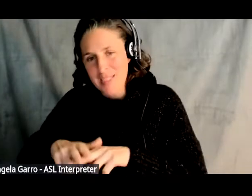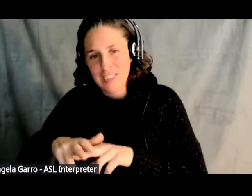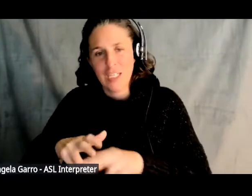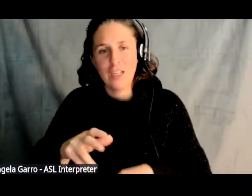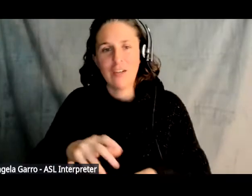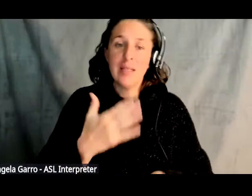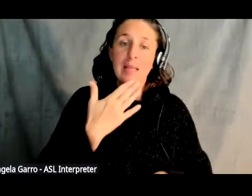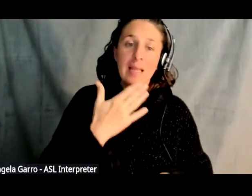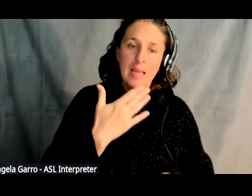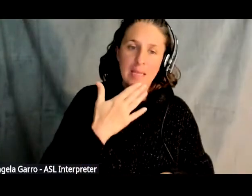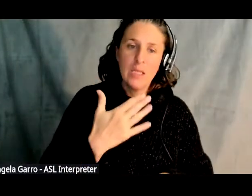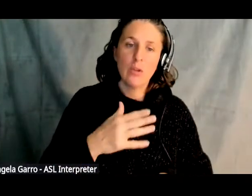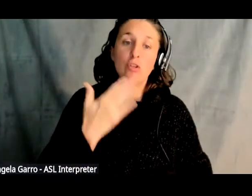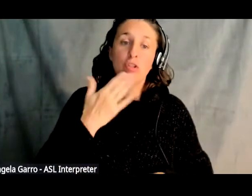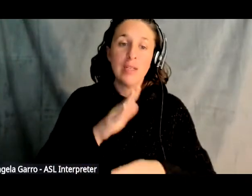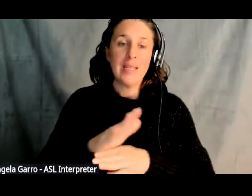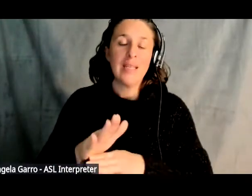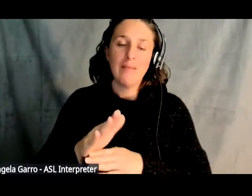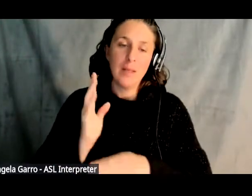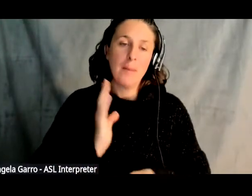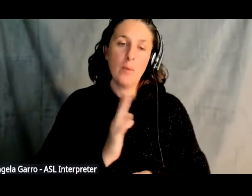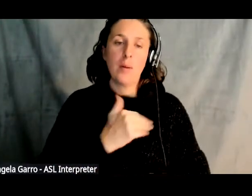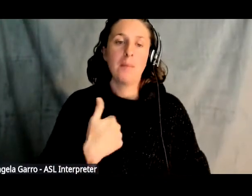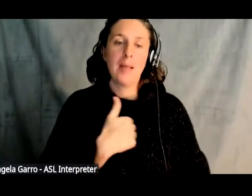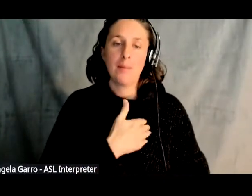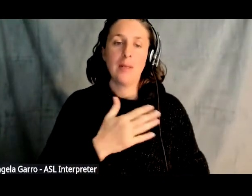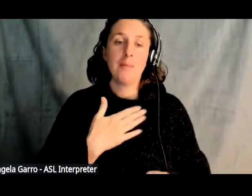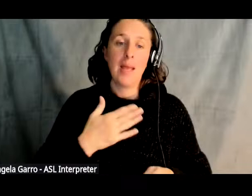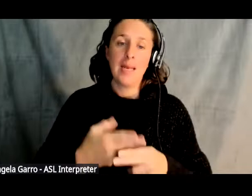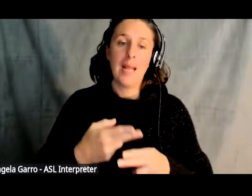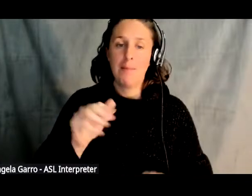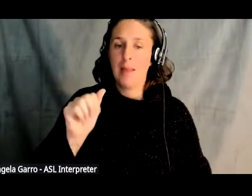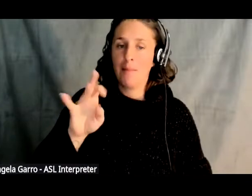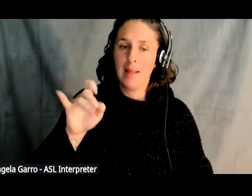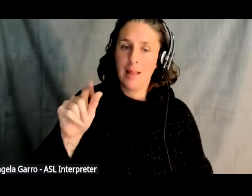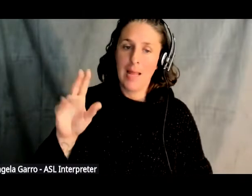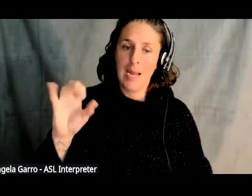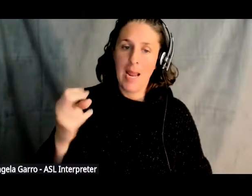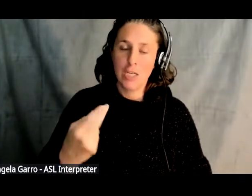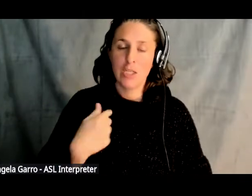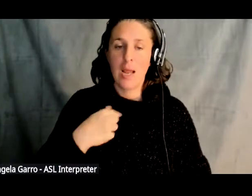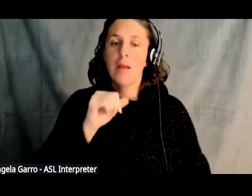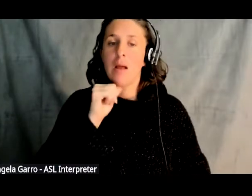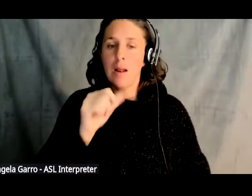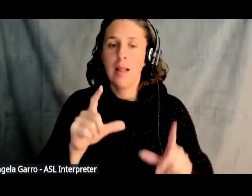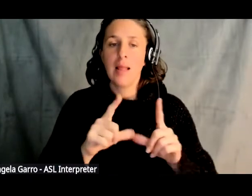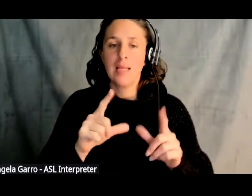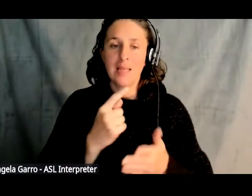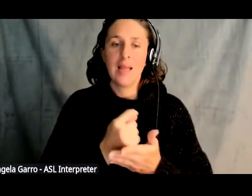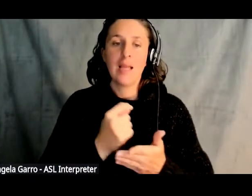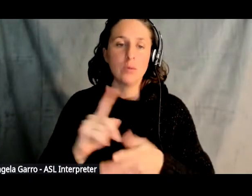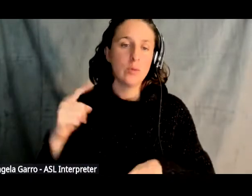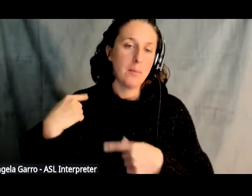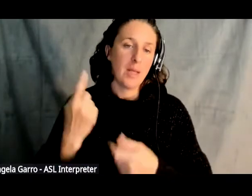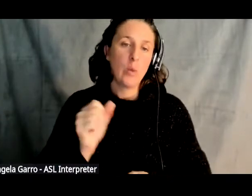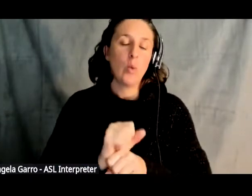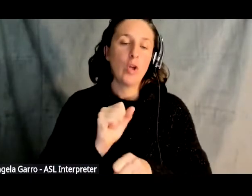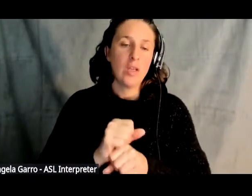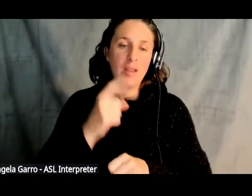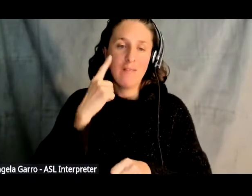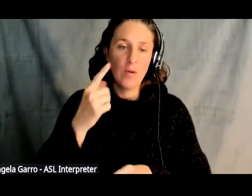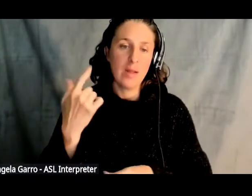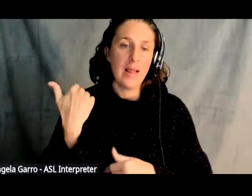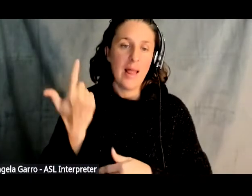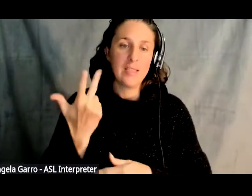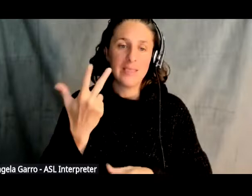Thank you. Good evening, board members. My name is Amelia Nash. I'm an unlicensed therapist who has been working for the past 6